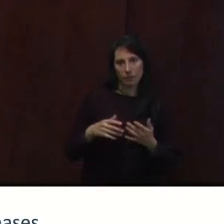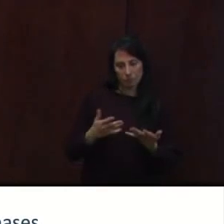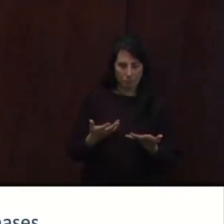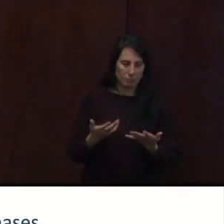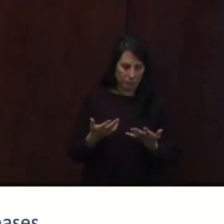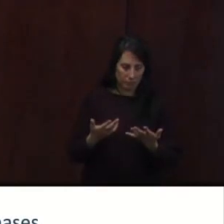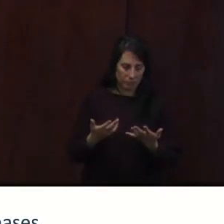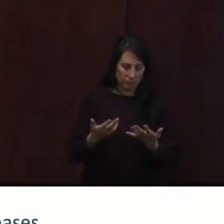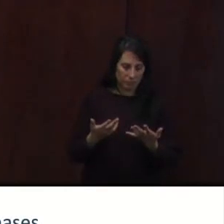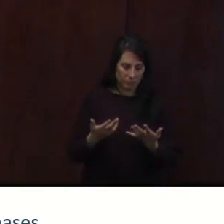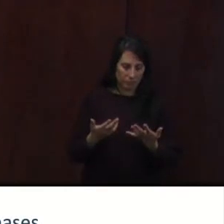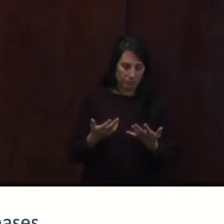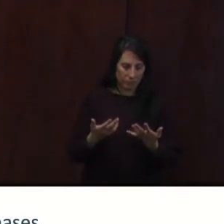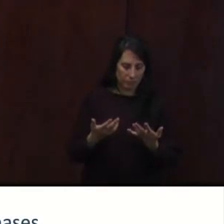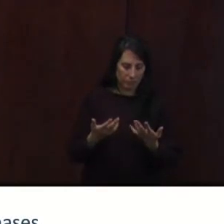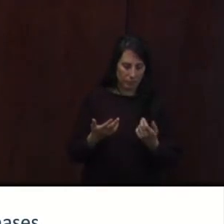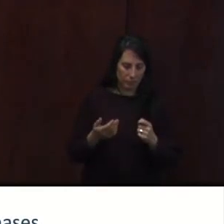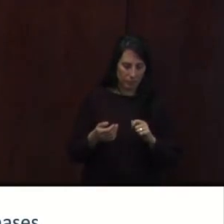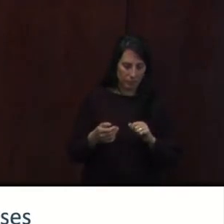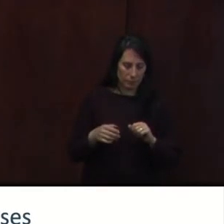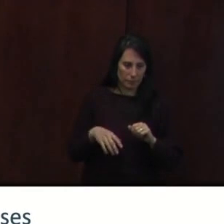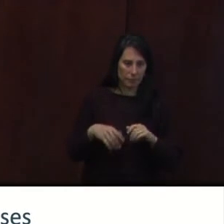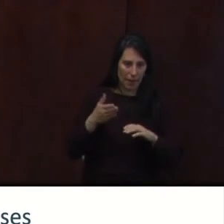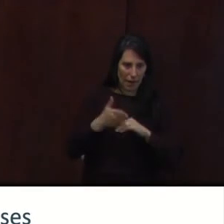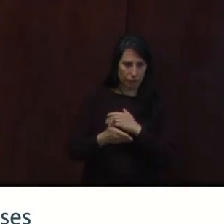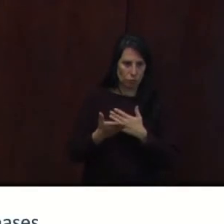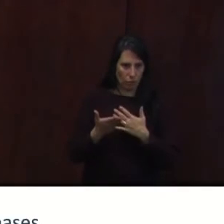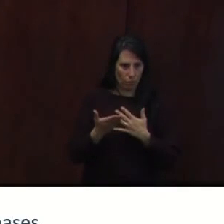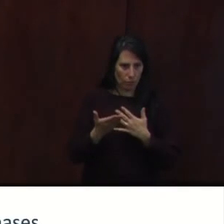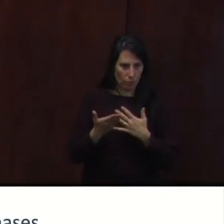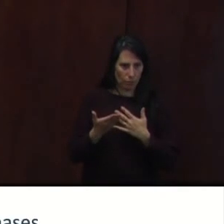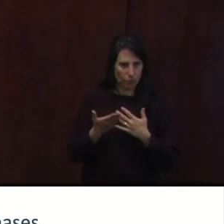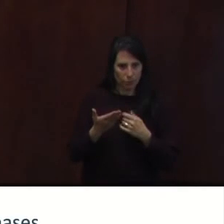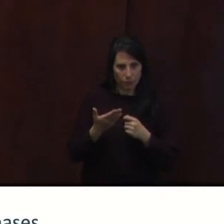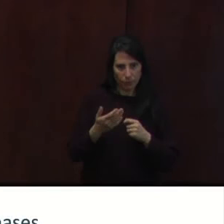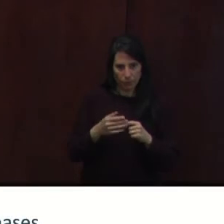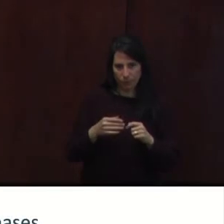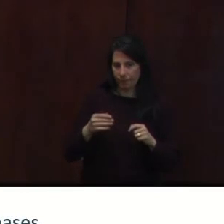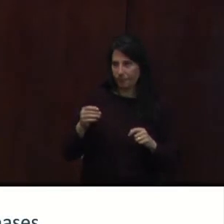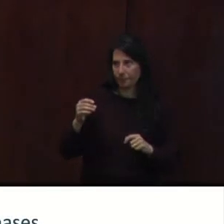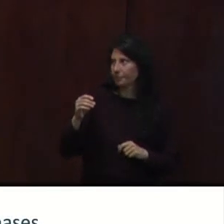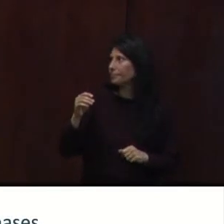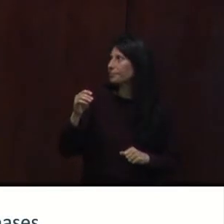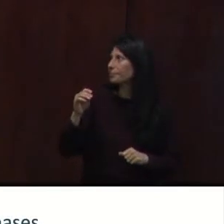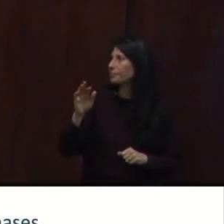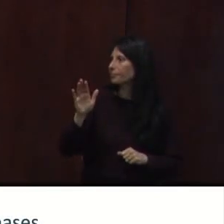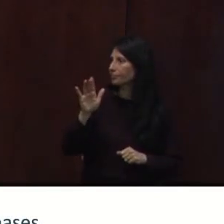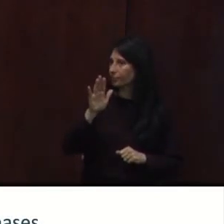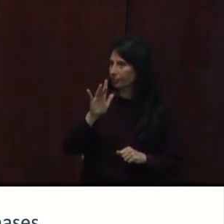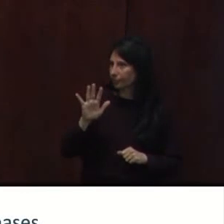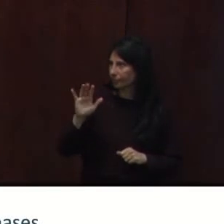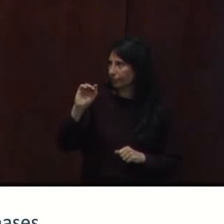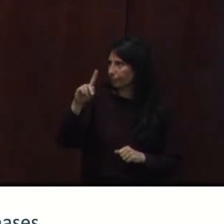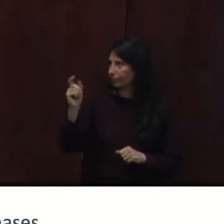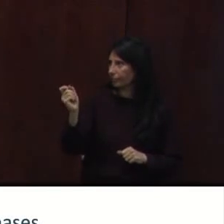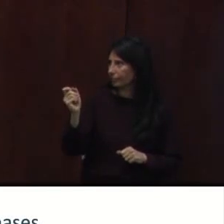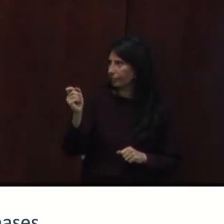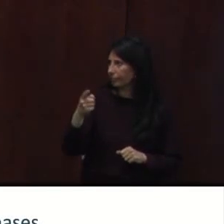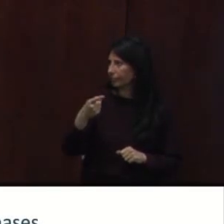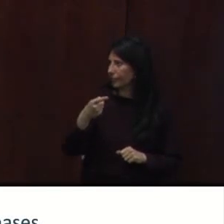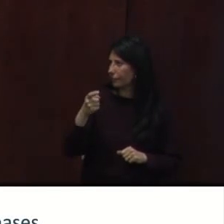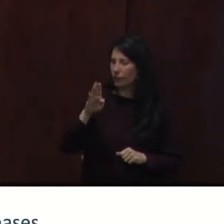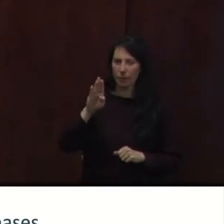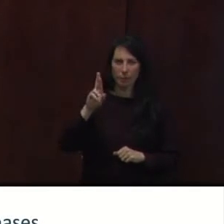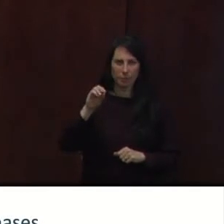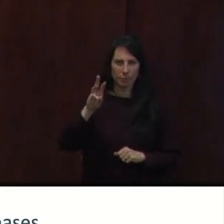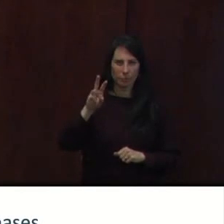be higher. Stacy, I have a question. Sure. And thank you for working on this. I think this sounds